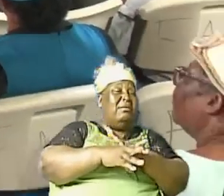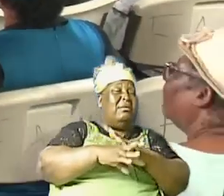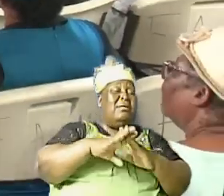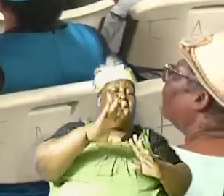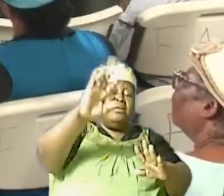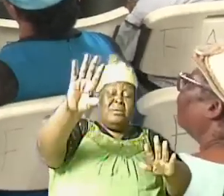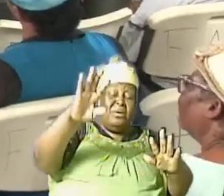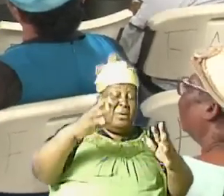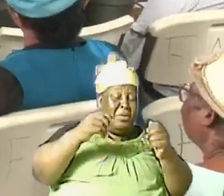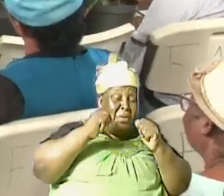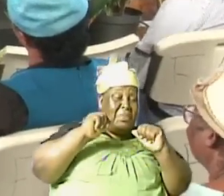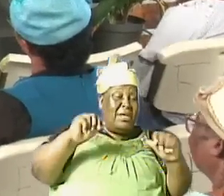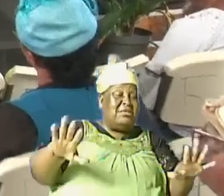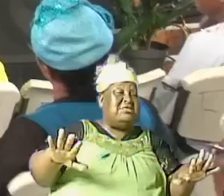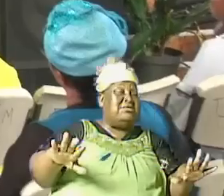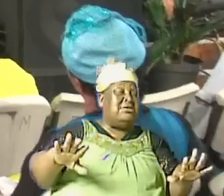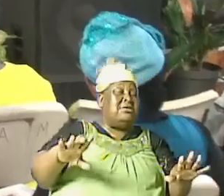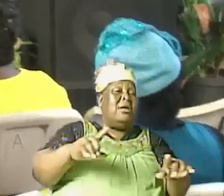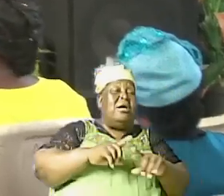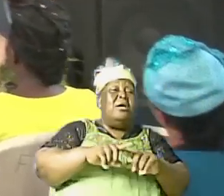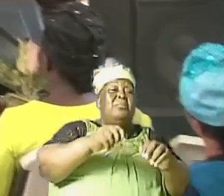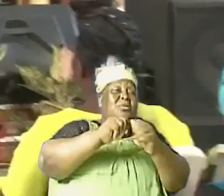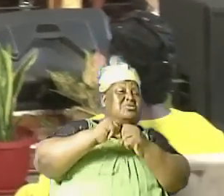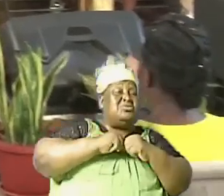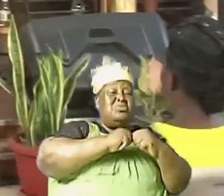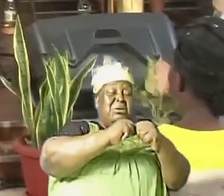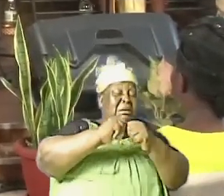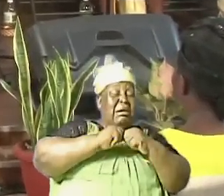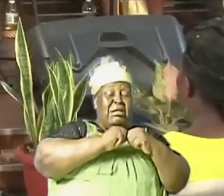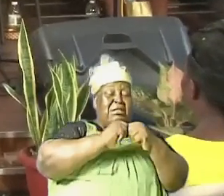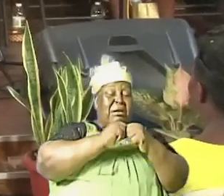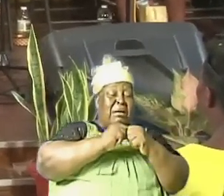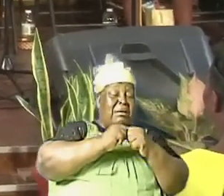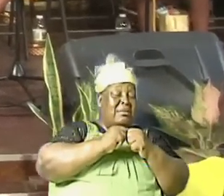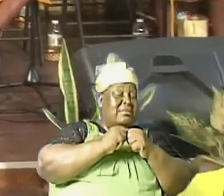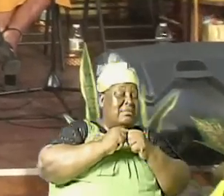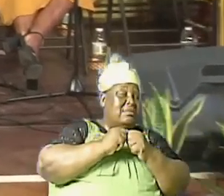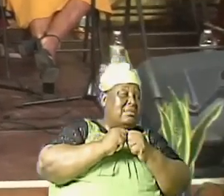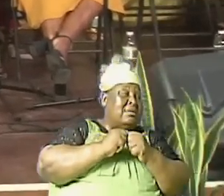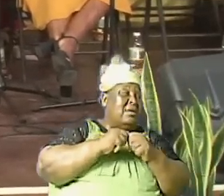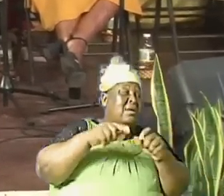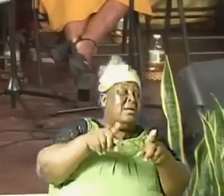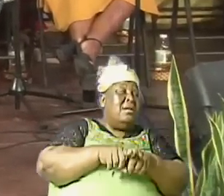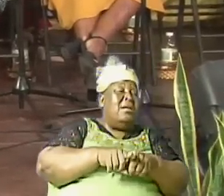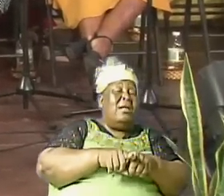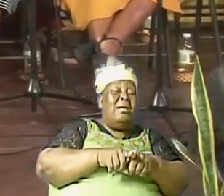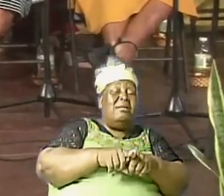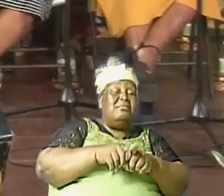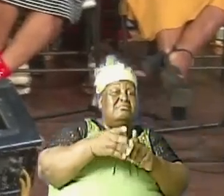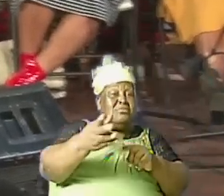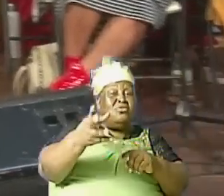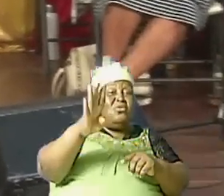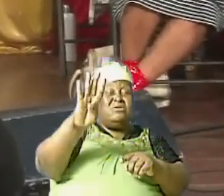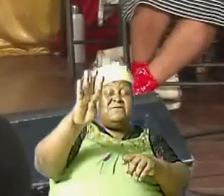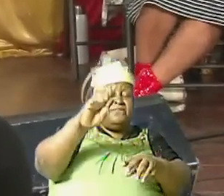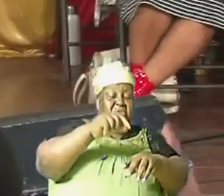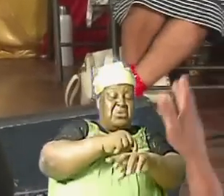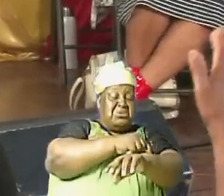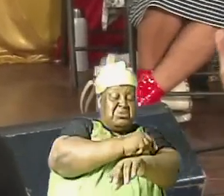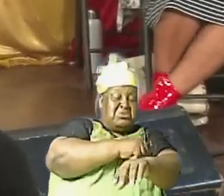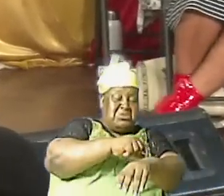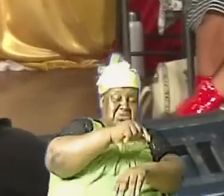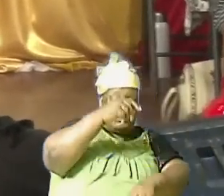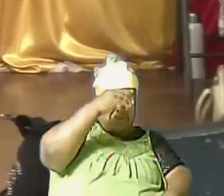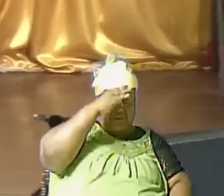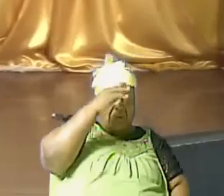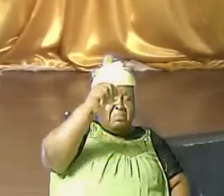obstructing your blessing. But together, Lord God Almighty, like those four leprous men,